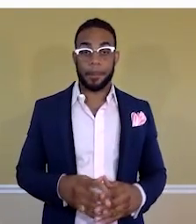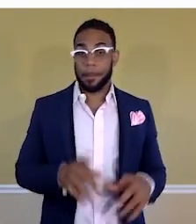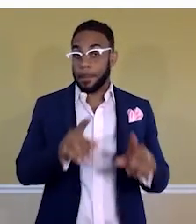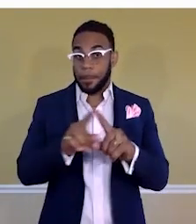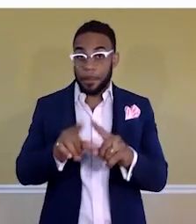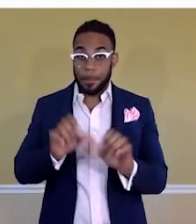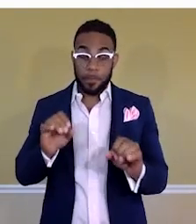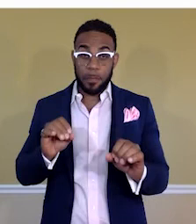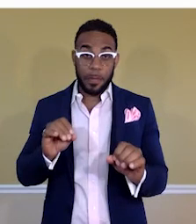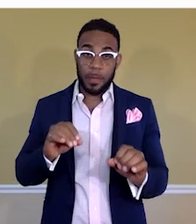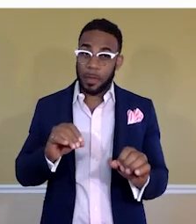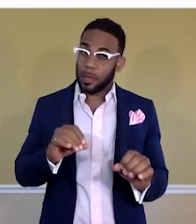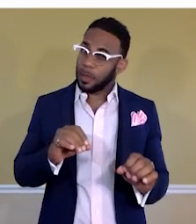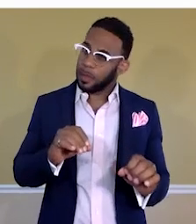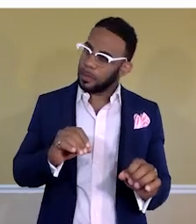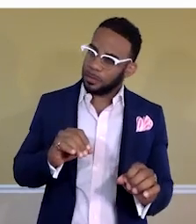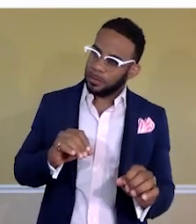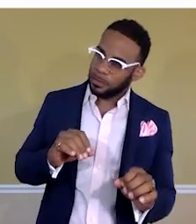And so